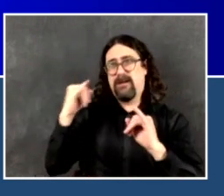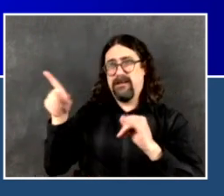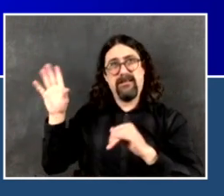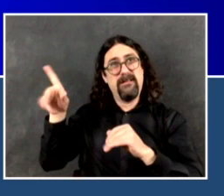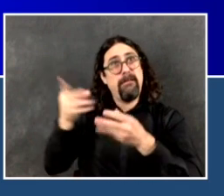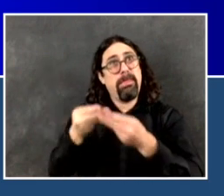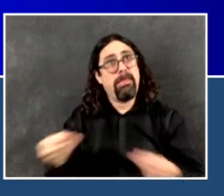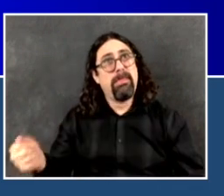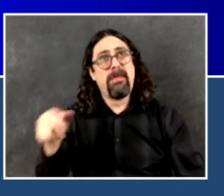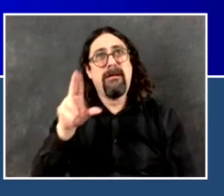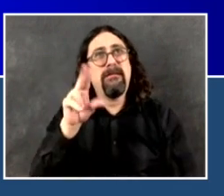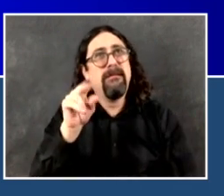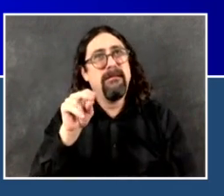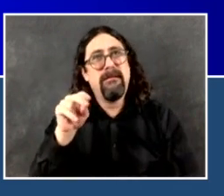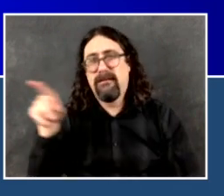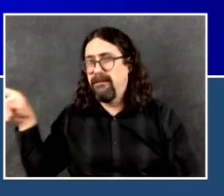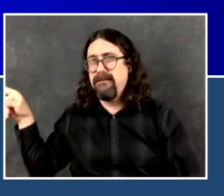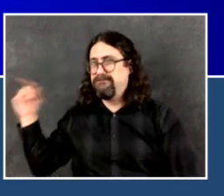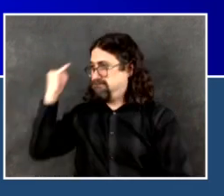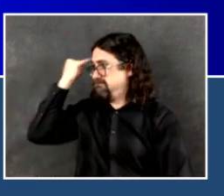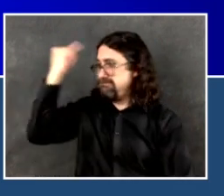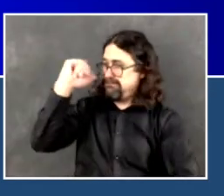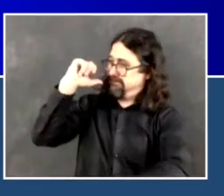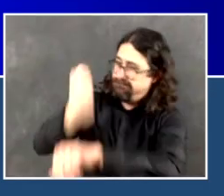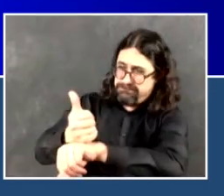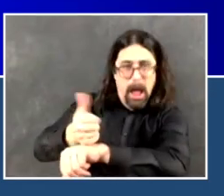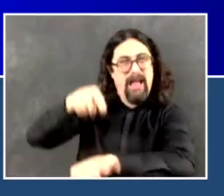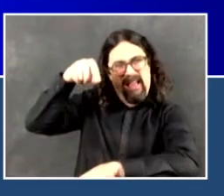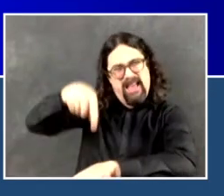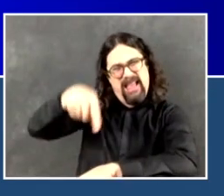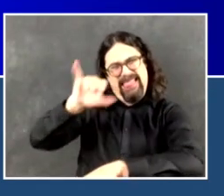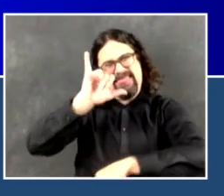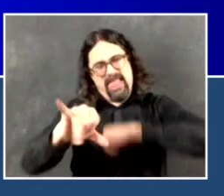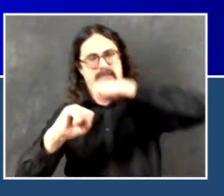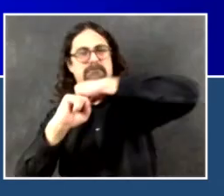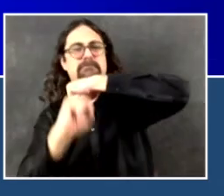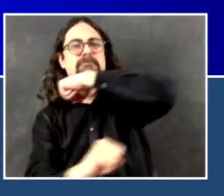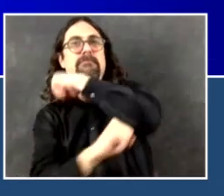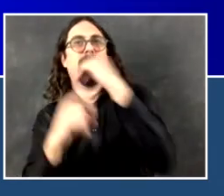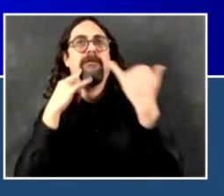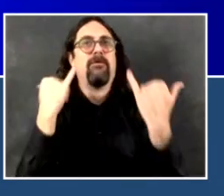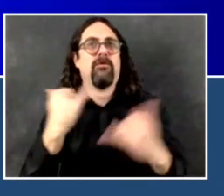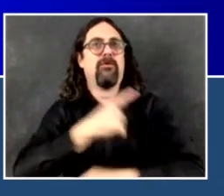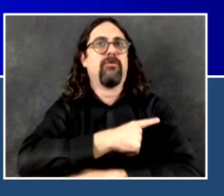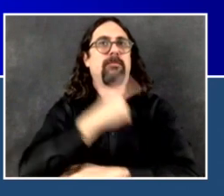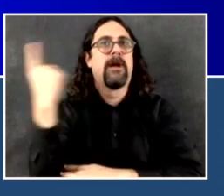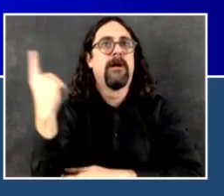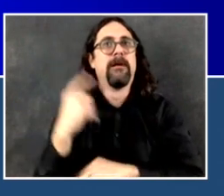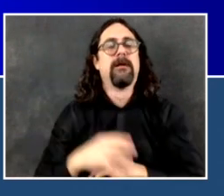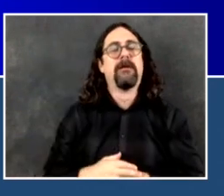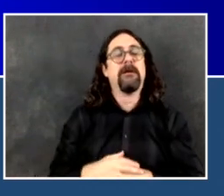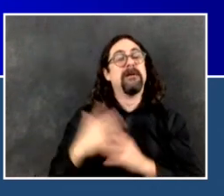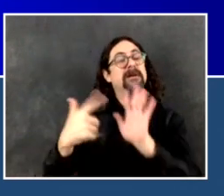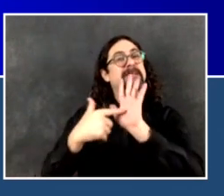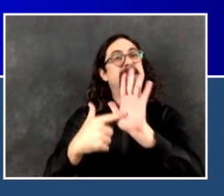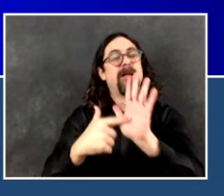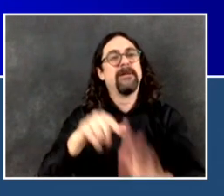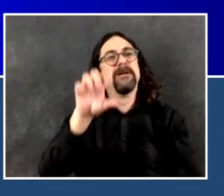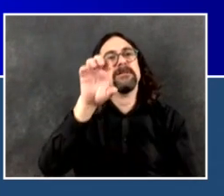there. We need to build a group of people to help